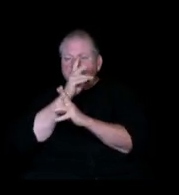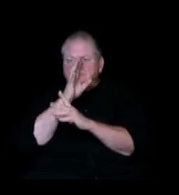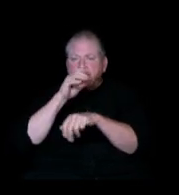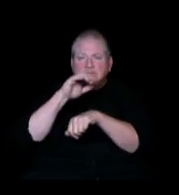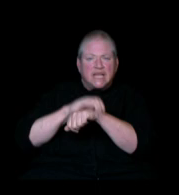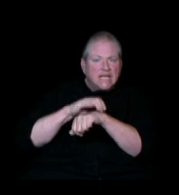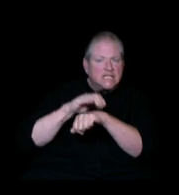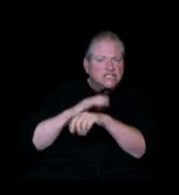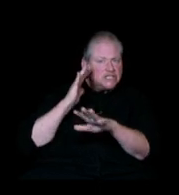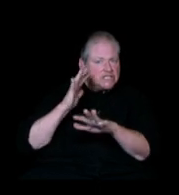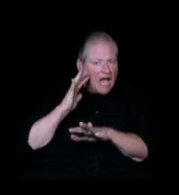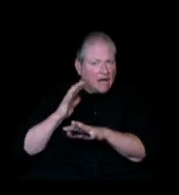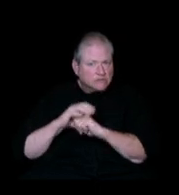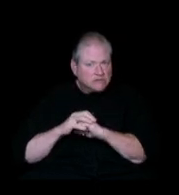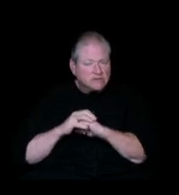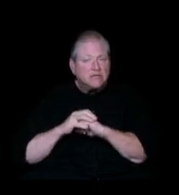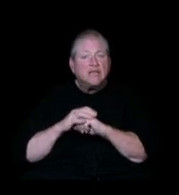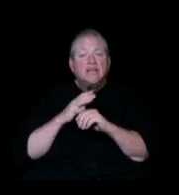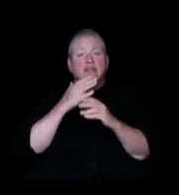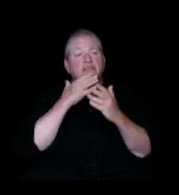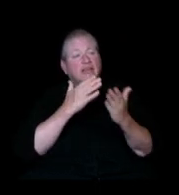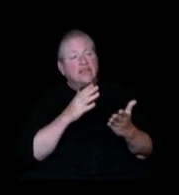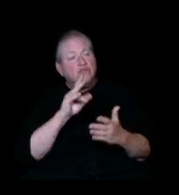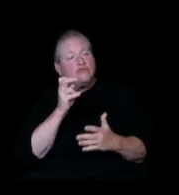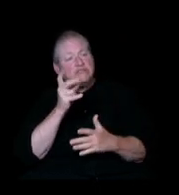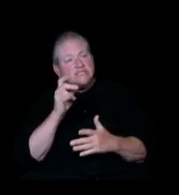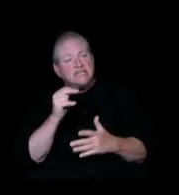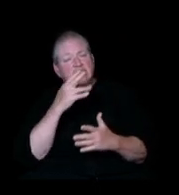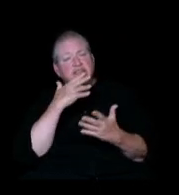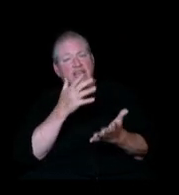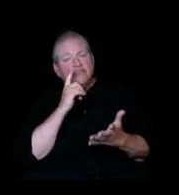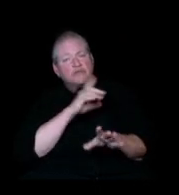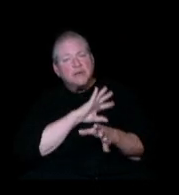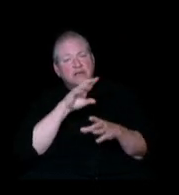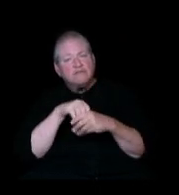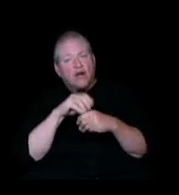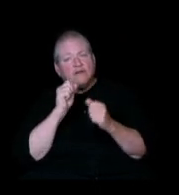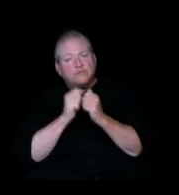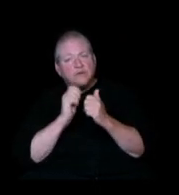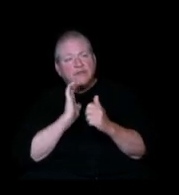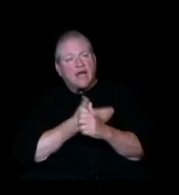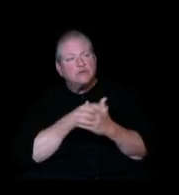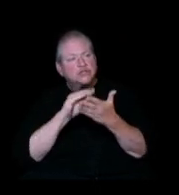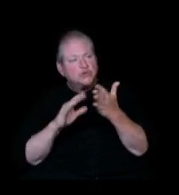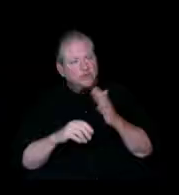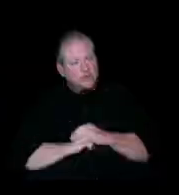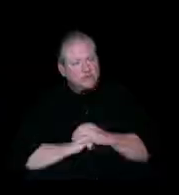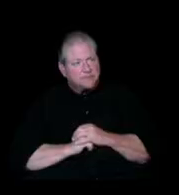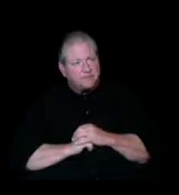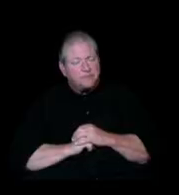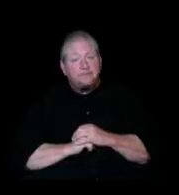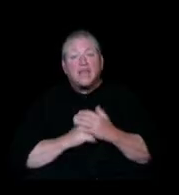language. Kirsten, congratulations, and thank you for your thoughtful engagement with students.